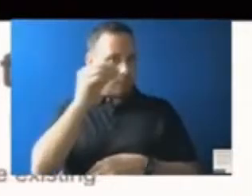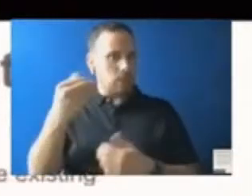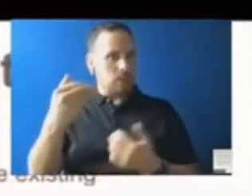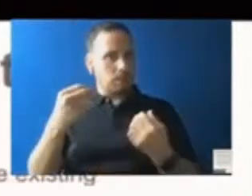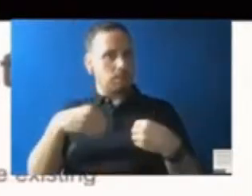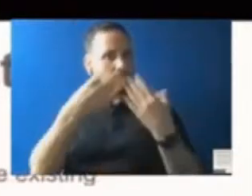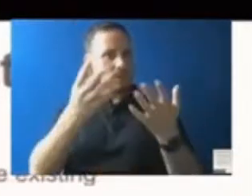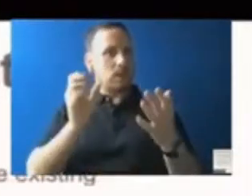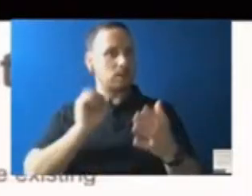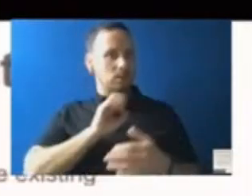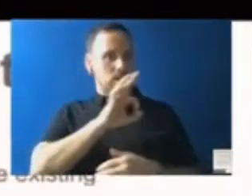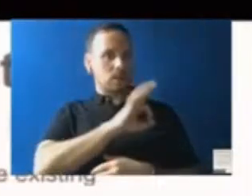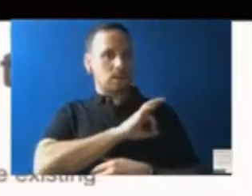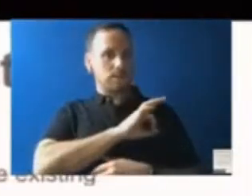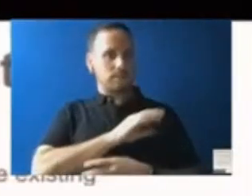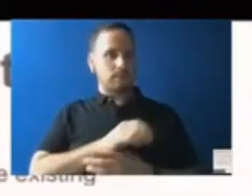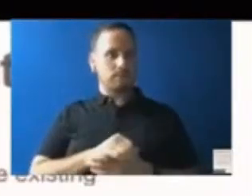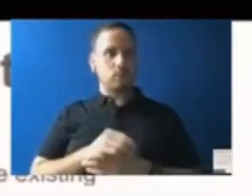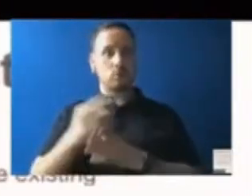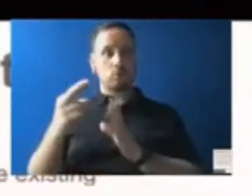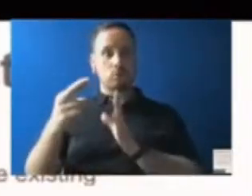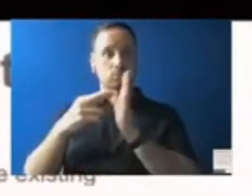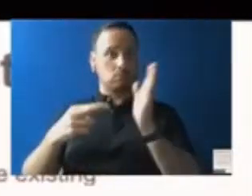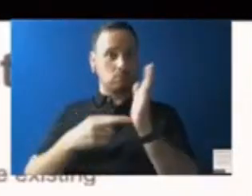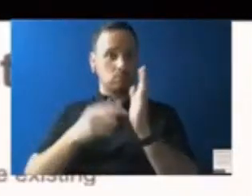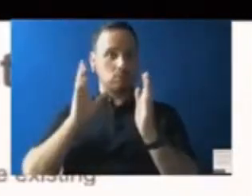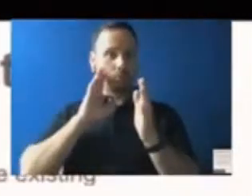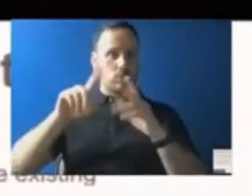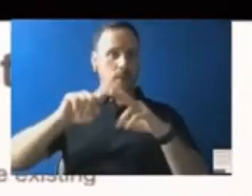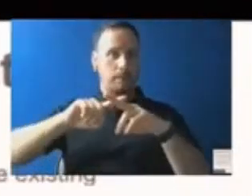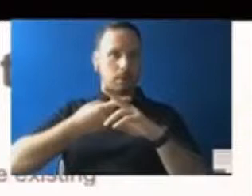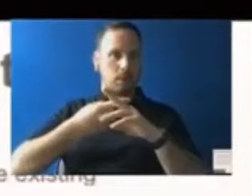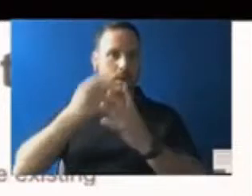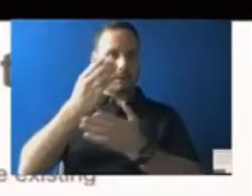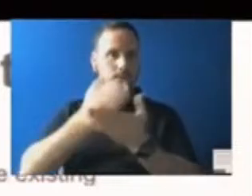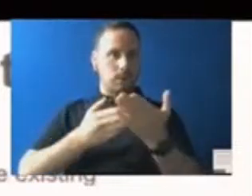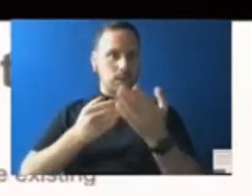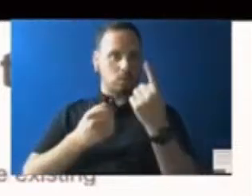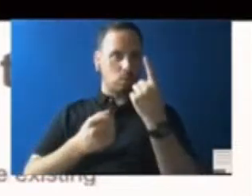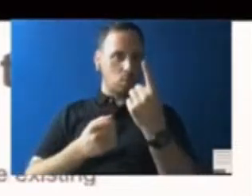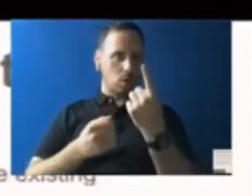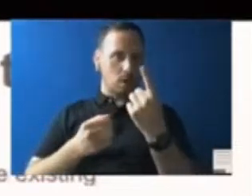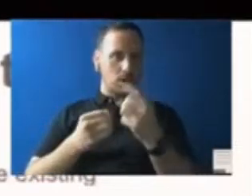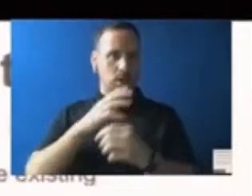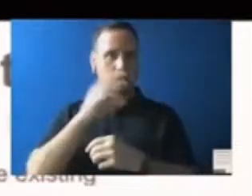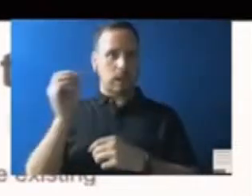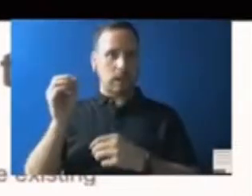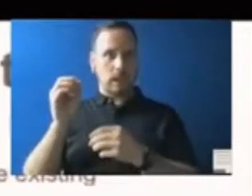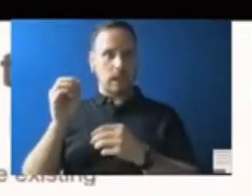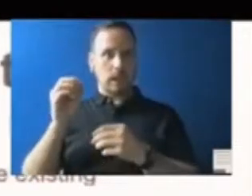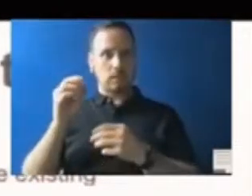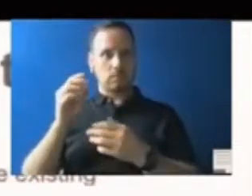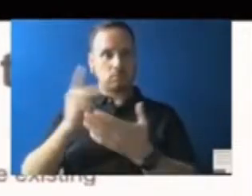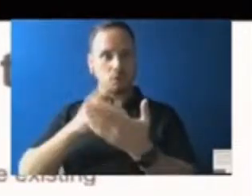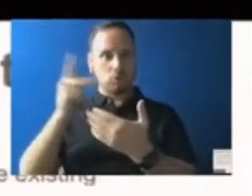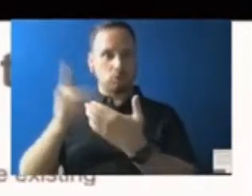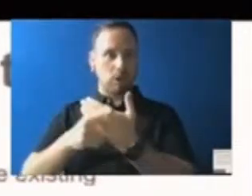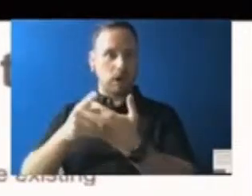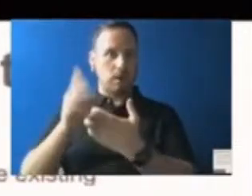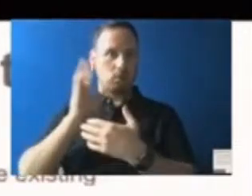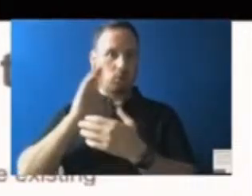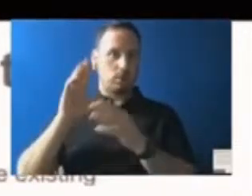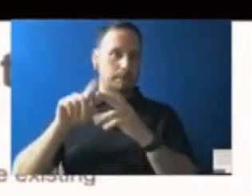will begin at the onset of phase 1, and programming will begin at the onset of phase 2. Before and after school programs